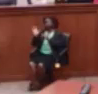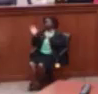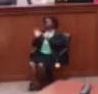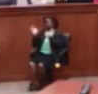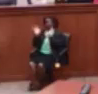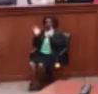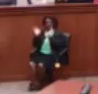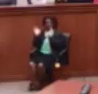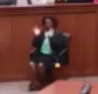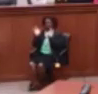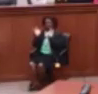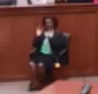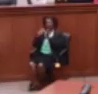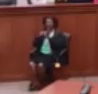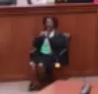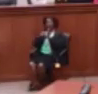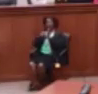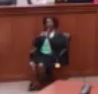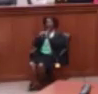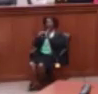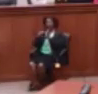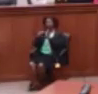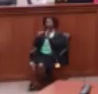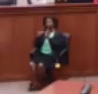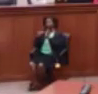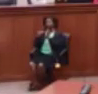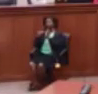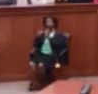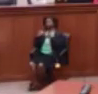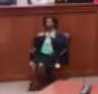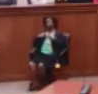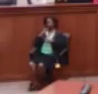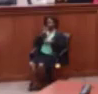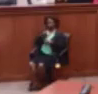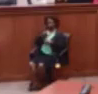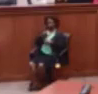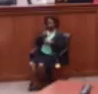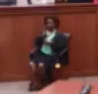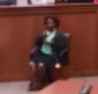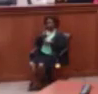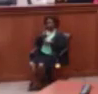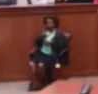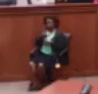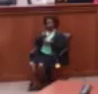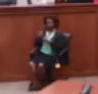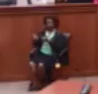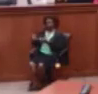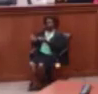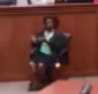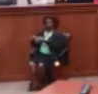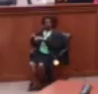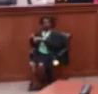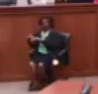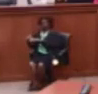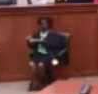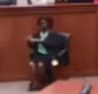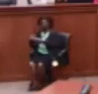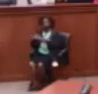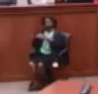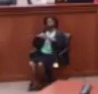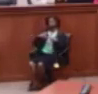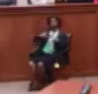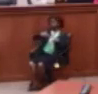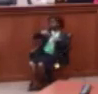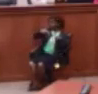is that you package that with 2 complementaries. So for instance, if I get a welder helper, I don't have the full welder